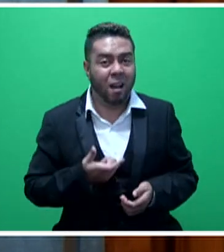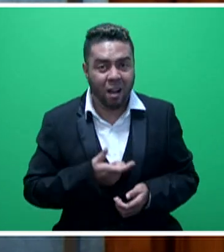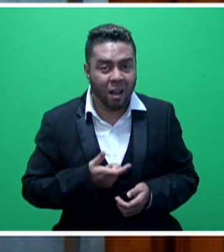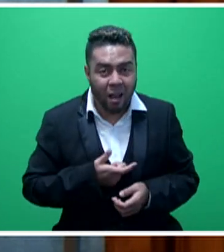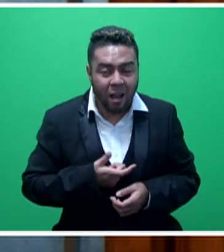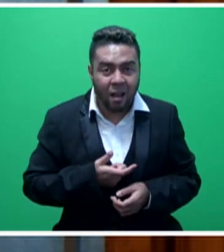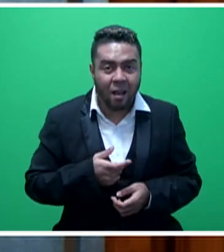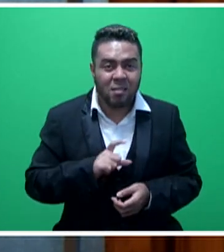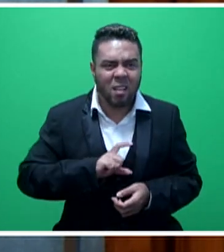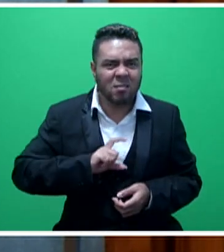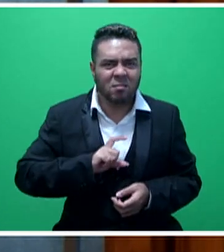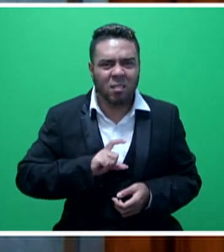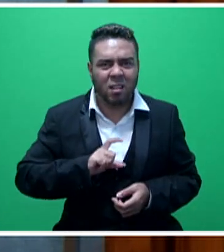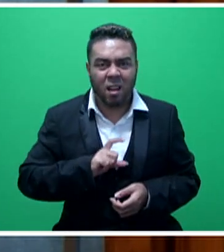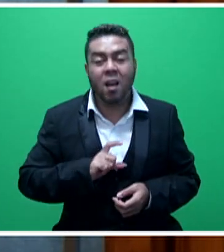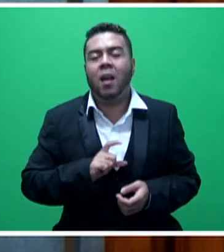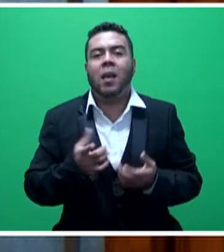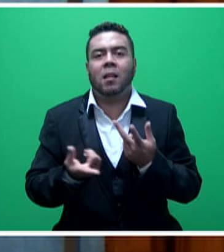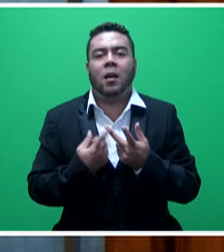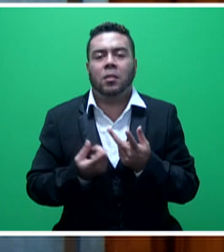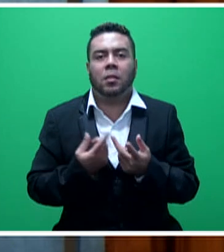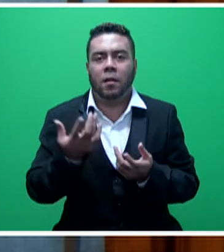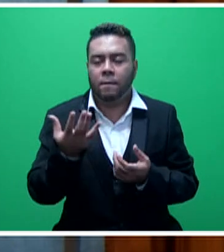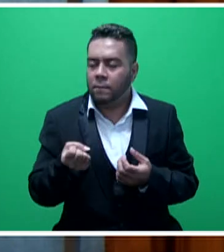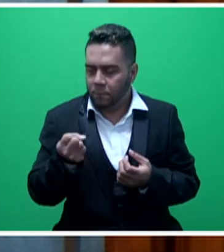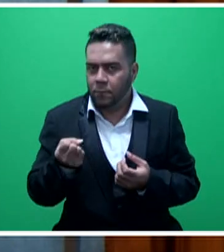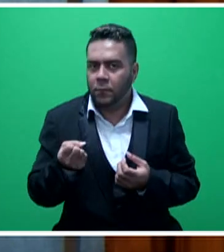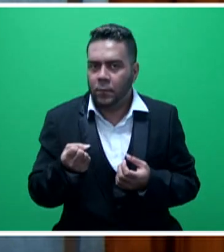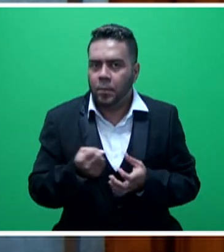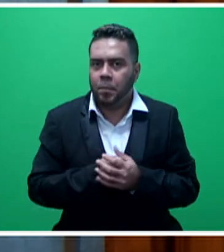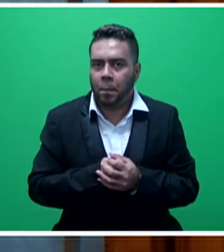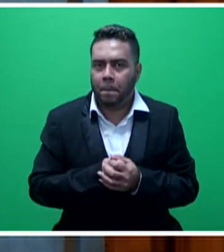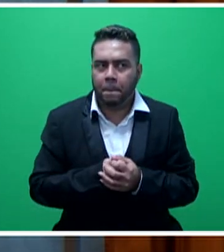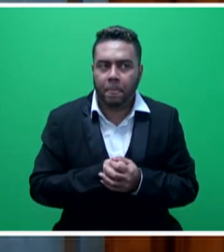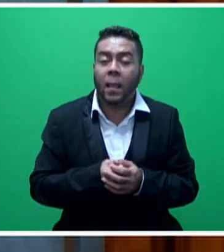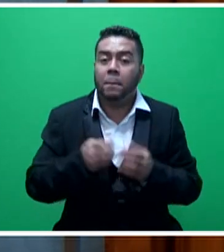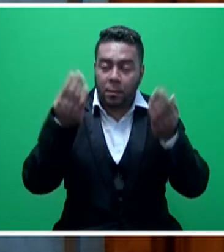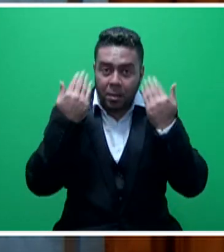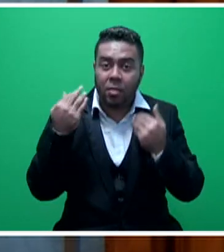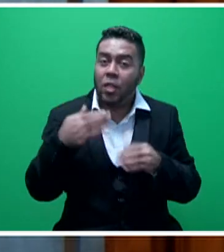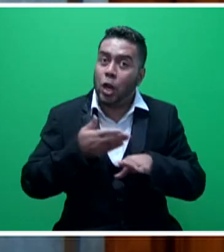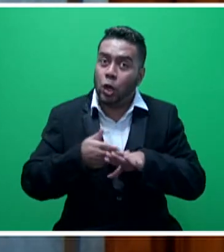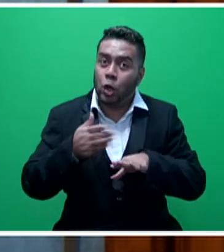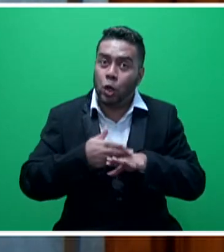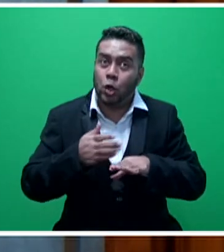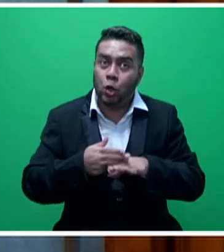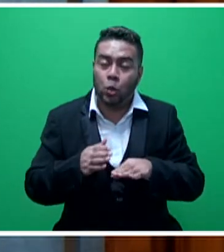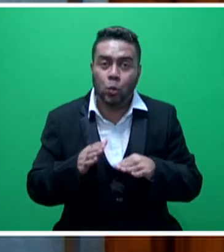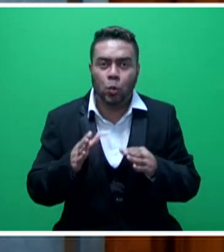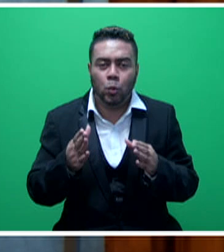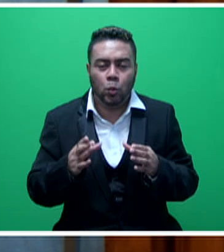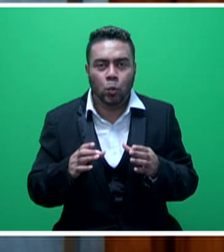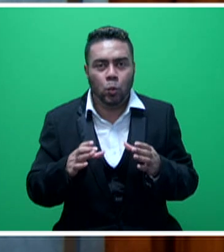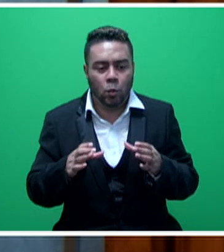now the 3rd most common cause of mortality in Fiji. Mr. Speaker, sir, the new Hyperbaric Chamber